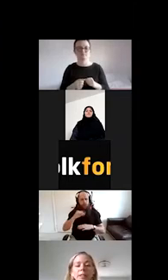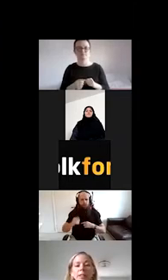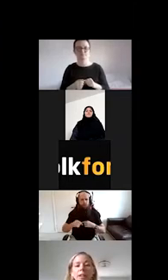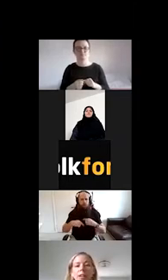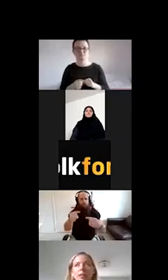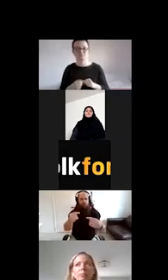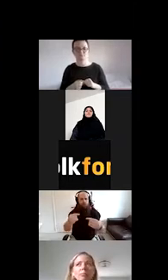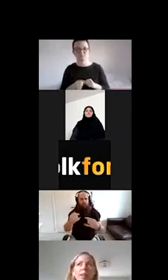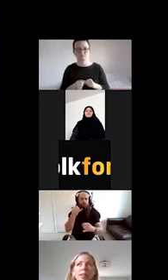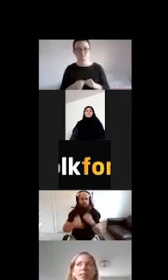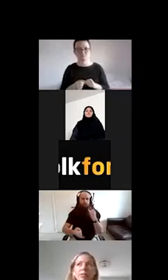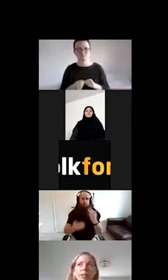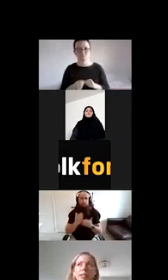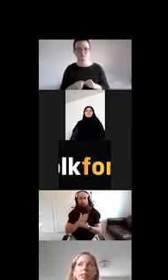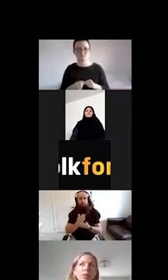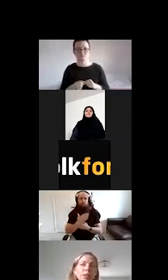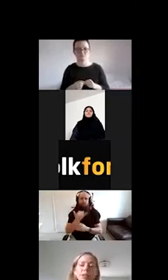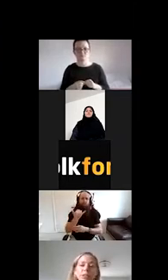the